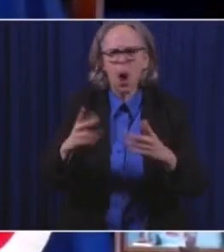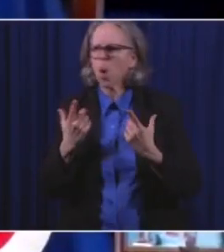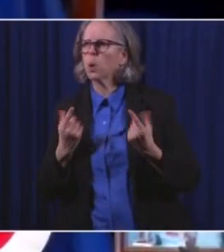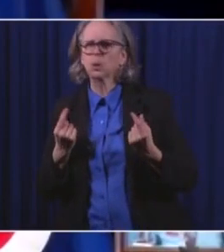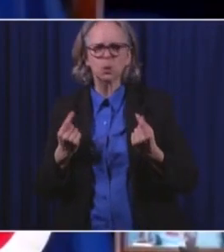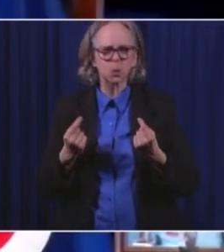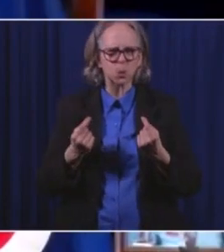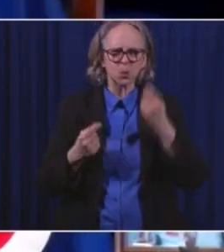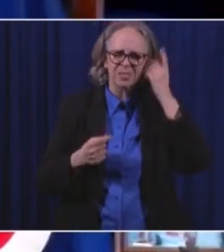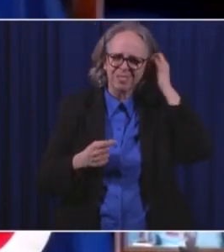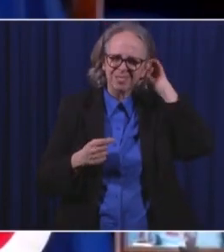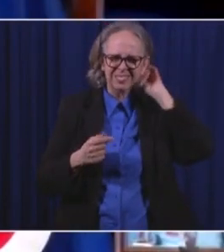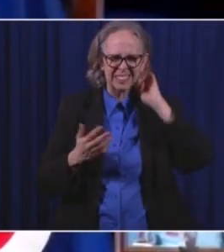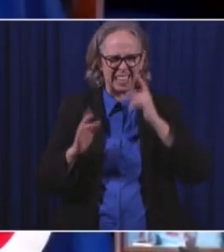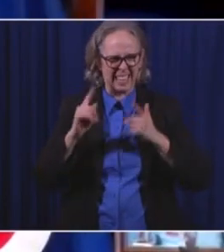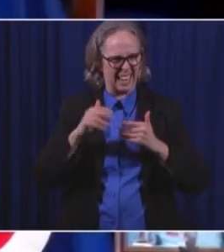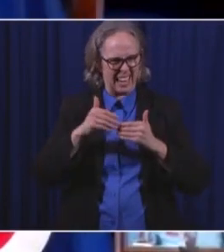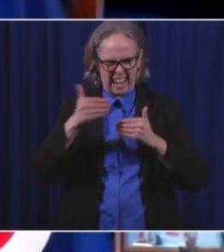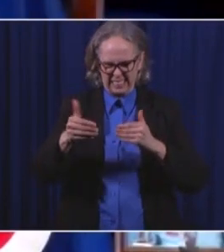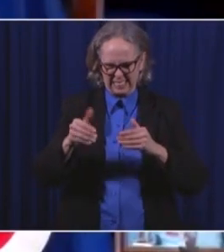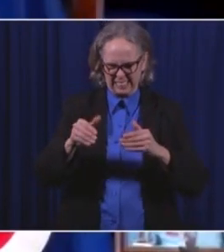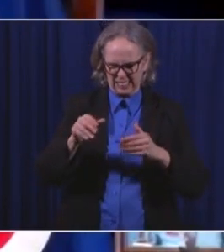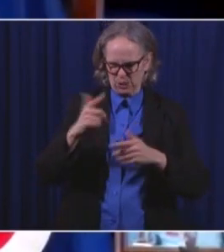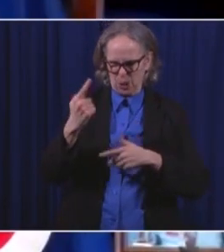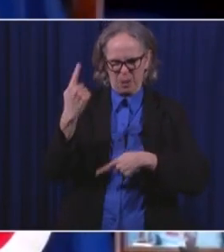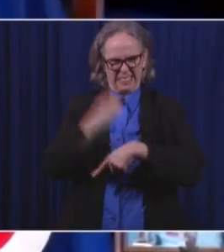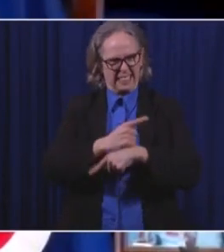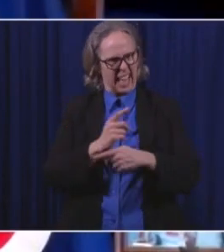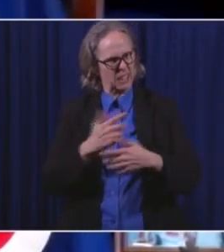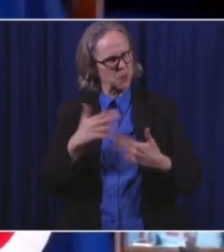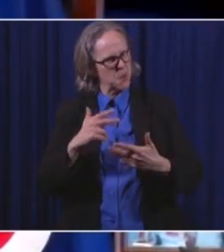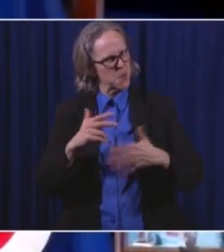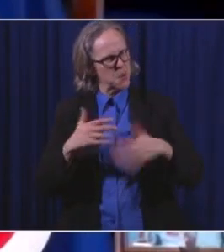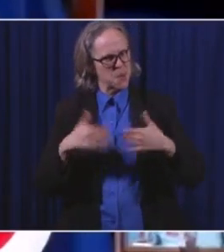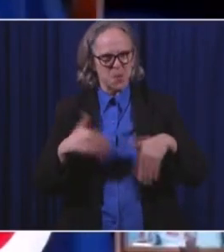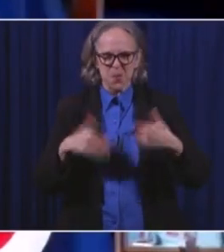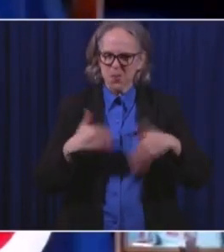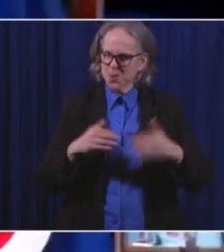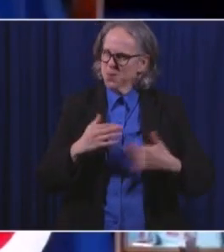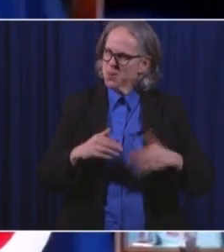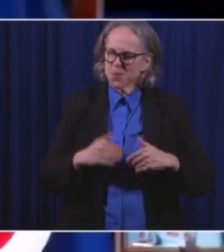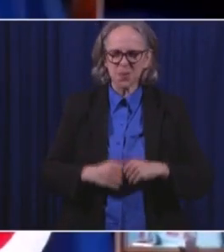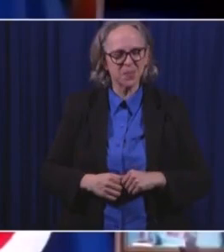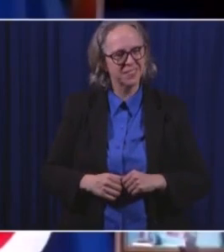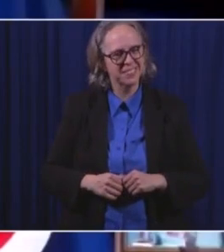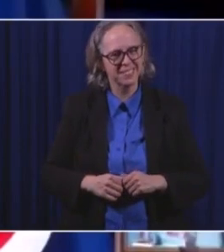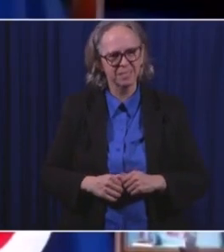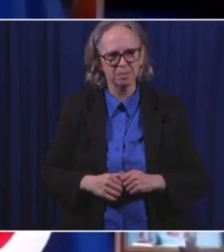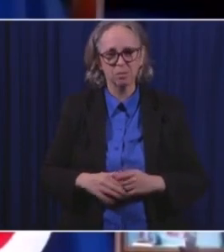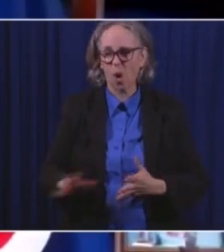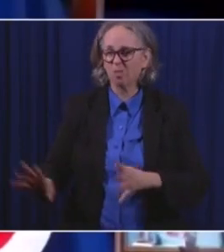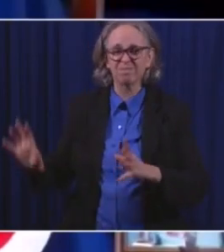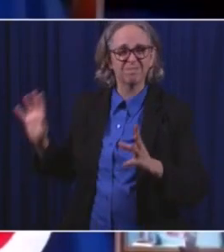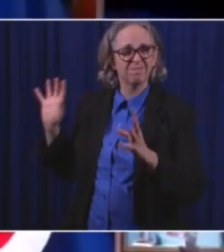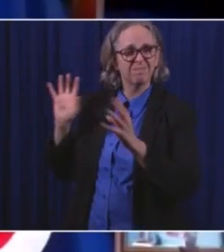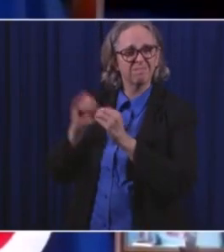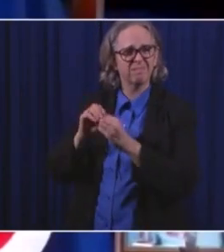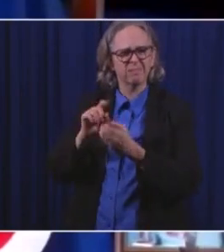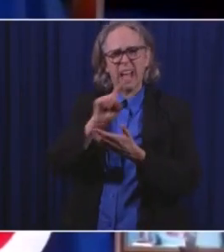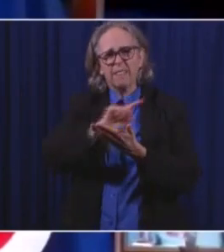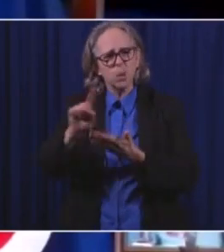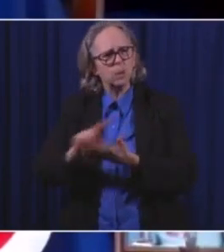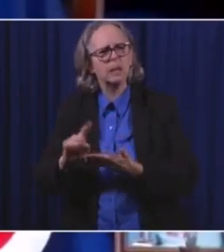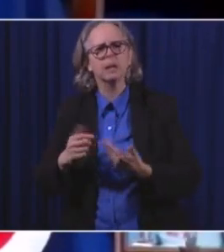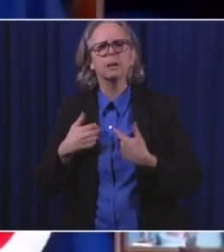21 days from now. I will say that I know that doing weekly calls with the Ohio Restaurant Association, that's an